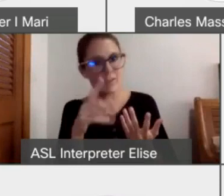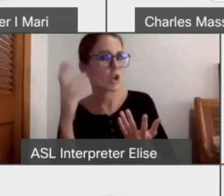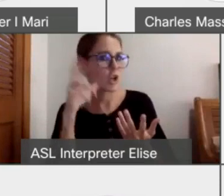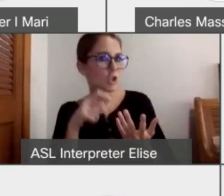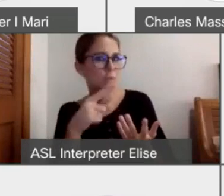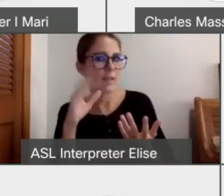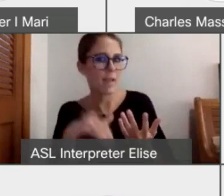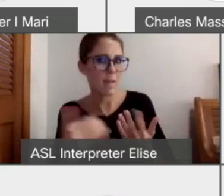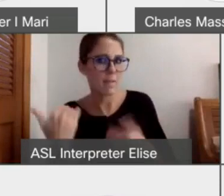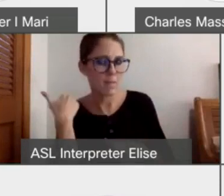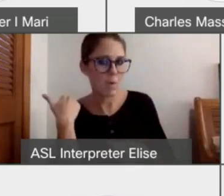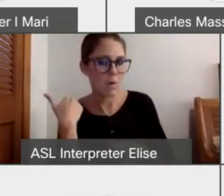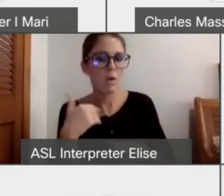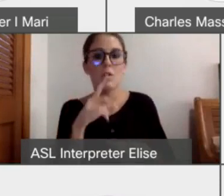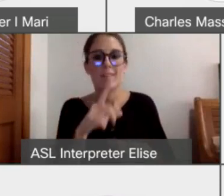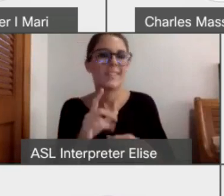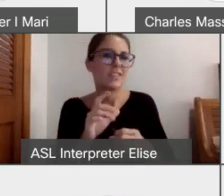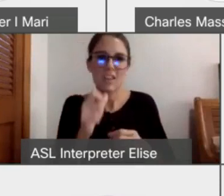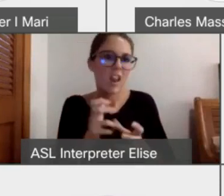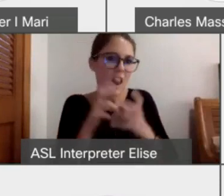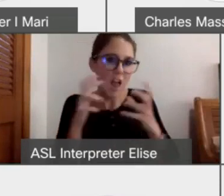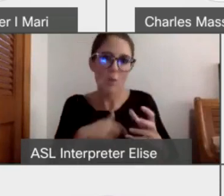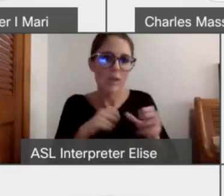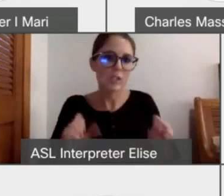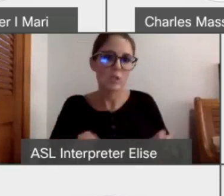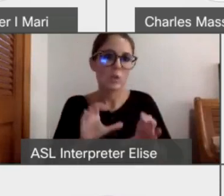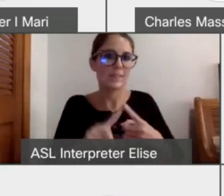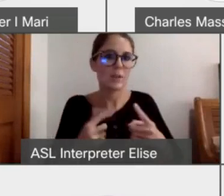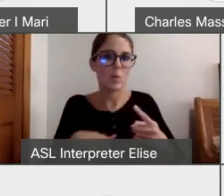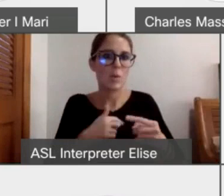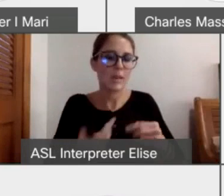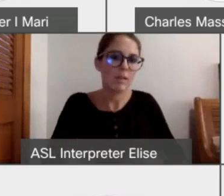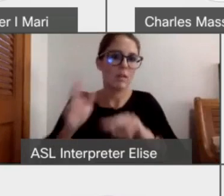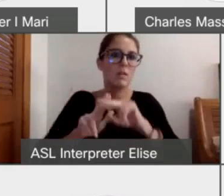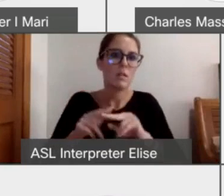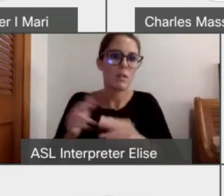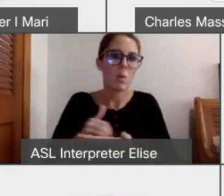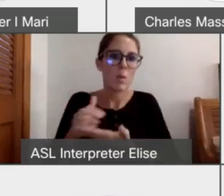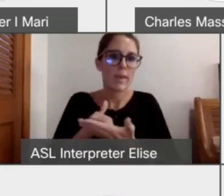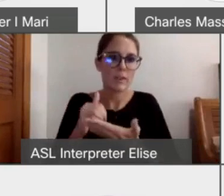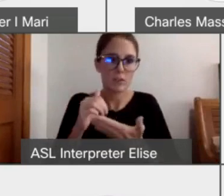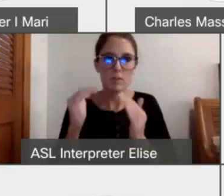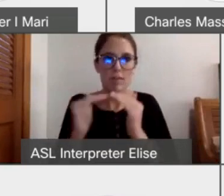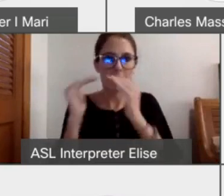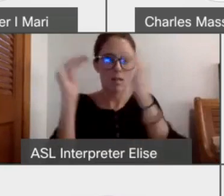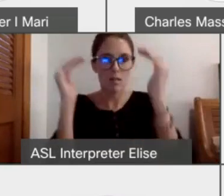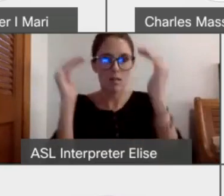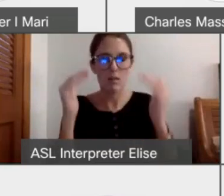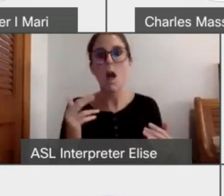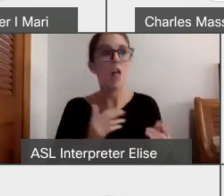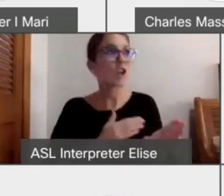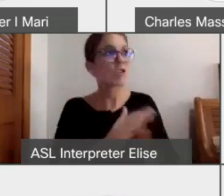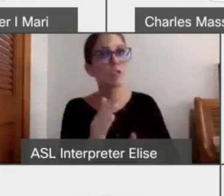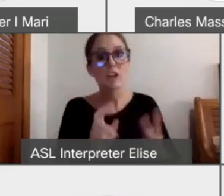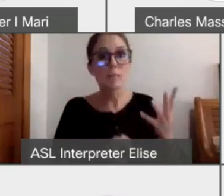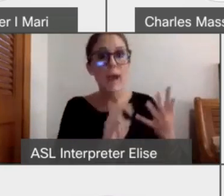I don't think there's much we can do until we raise that wage level. It's great about career tracks. It's great about all the other things